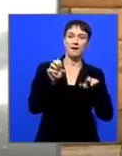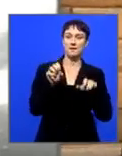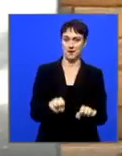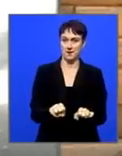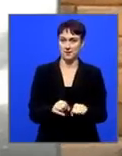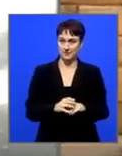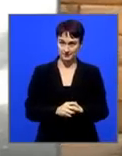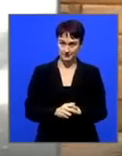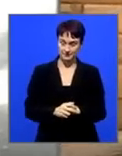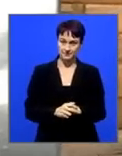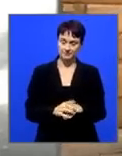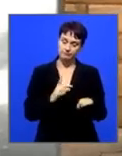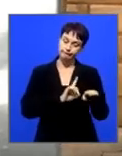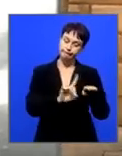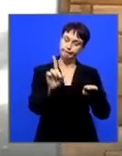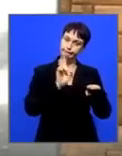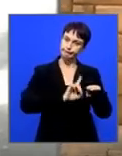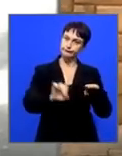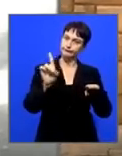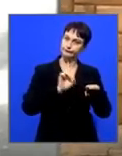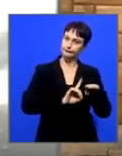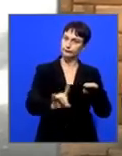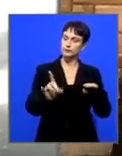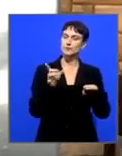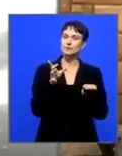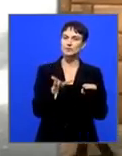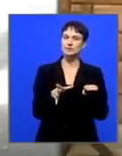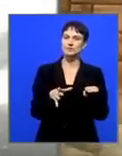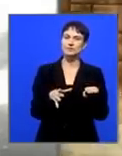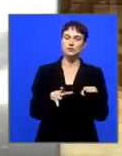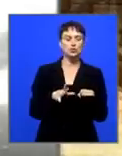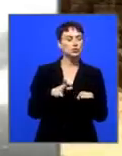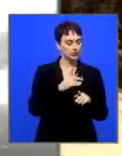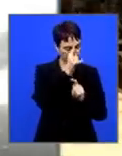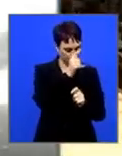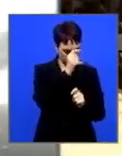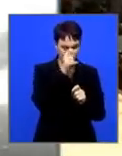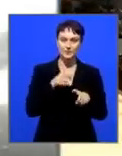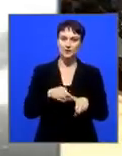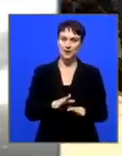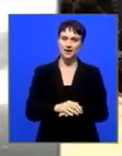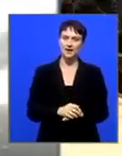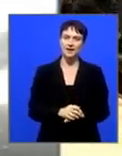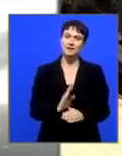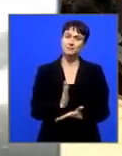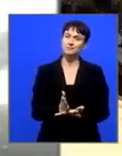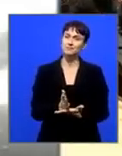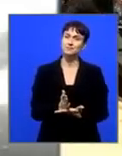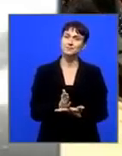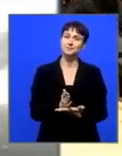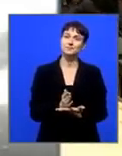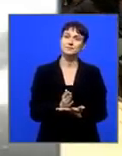going past Madiba's coffin and paying their tributes, because really the day,